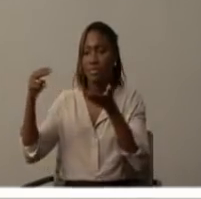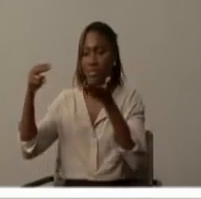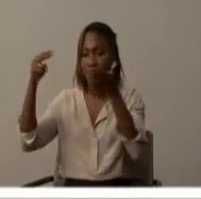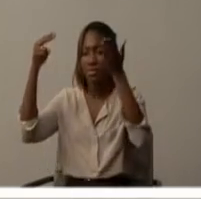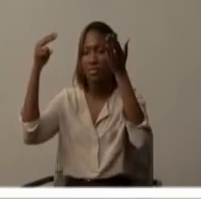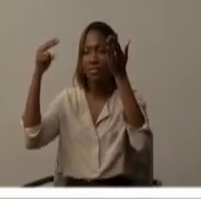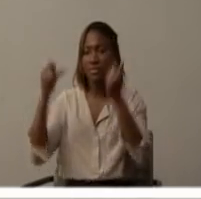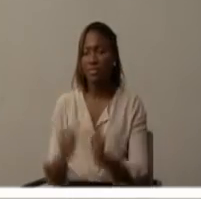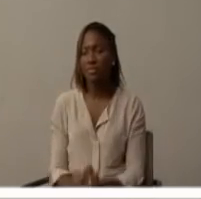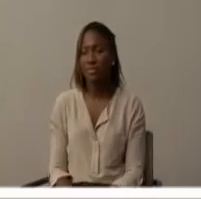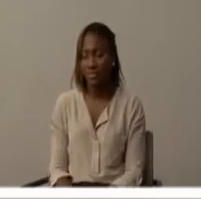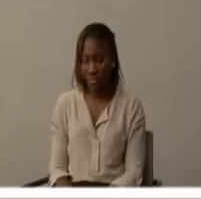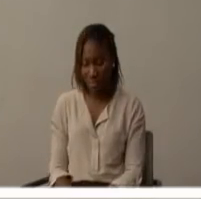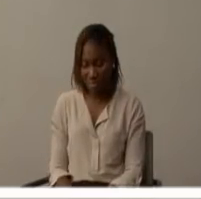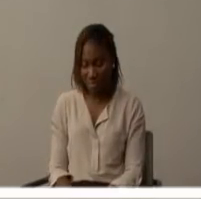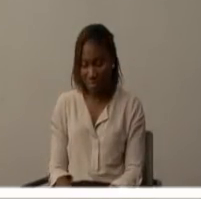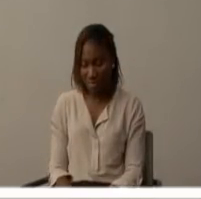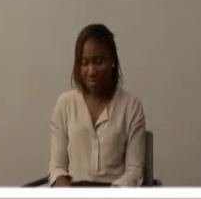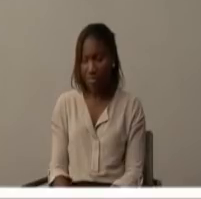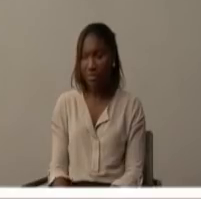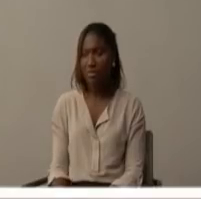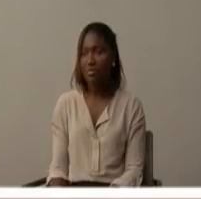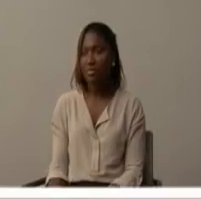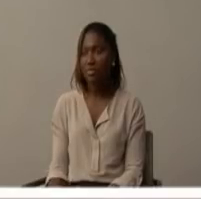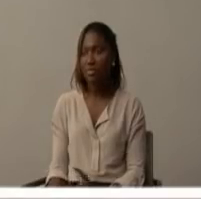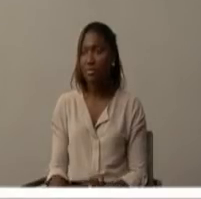the highest.